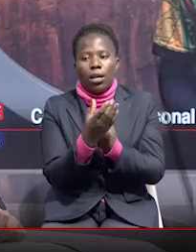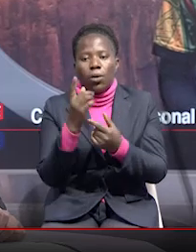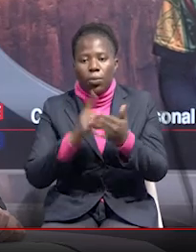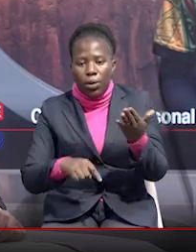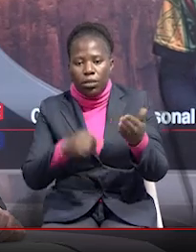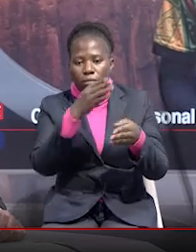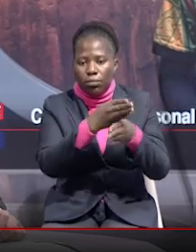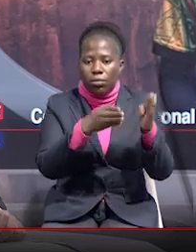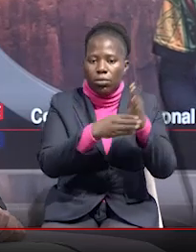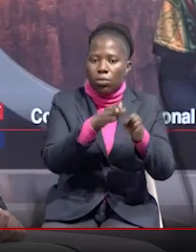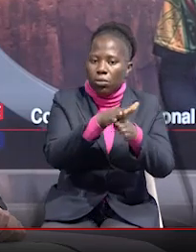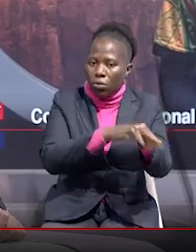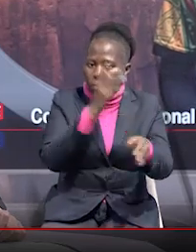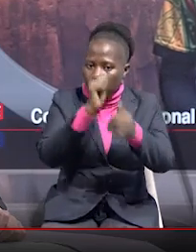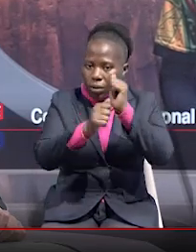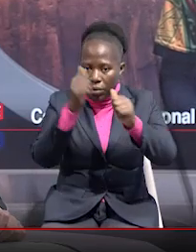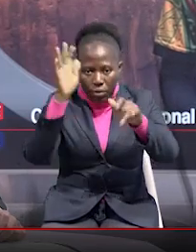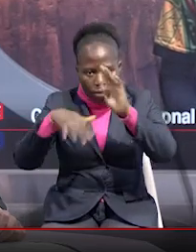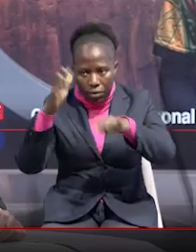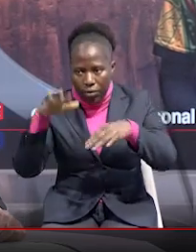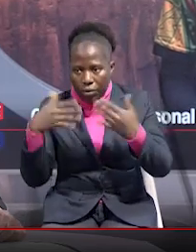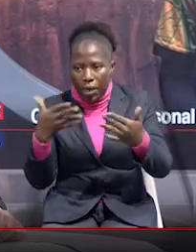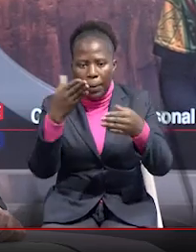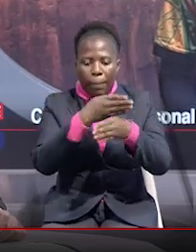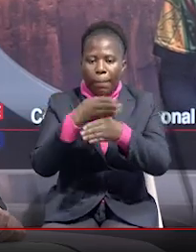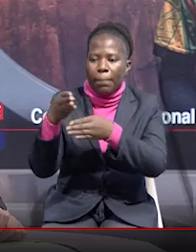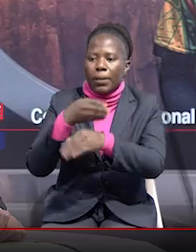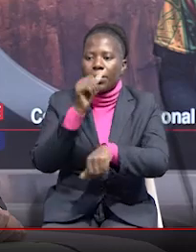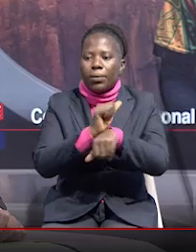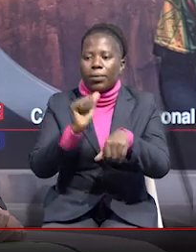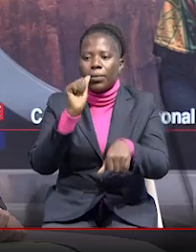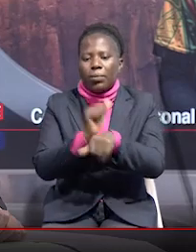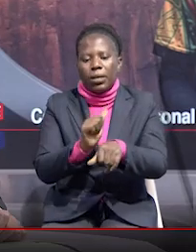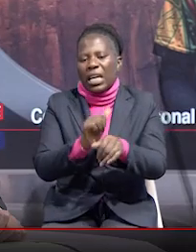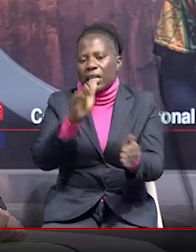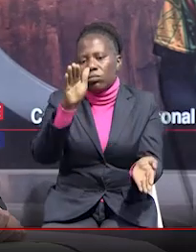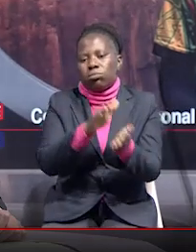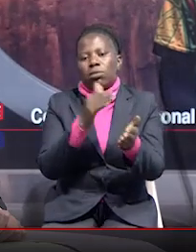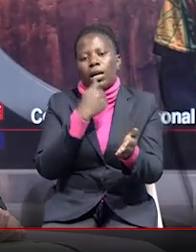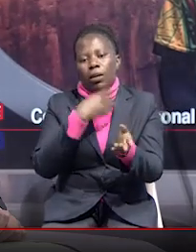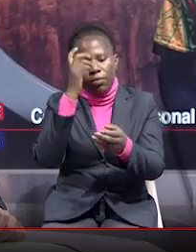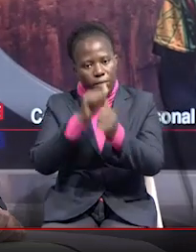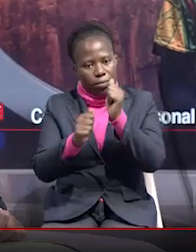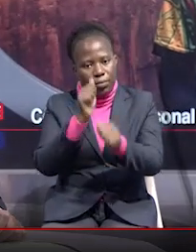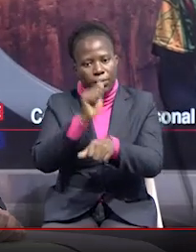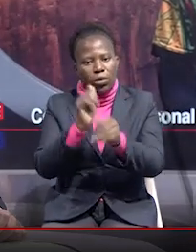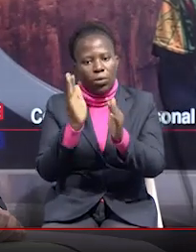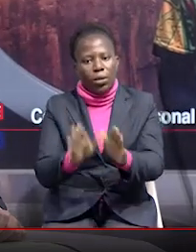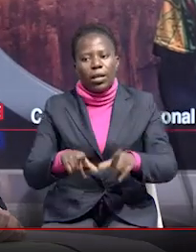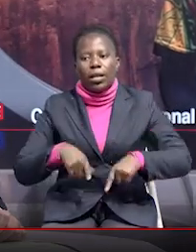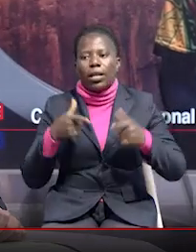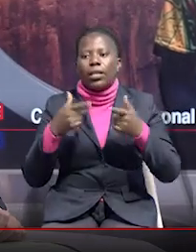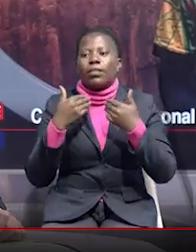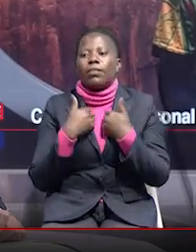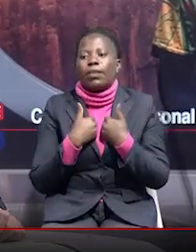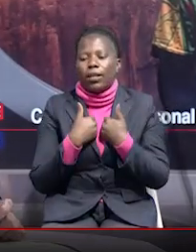construction slows due to rainfall, and many formal businesses operate below capacity as workers take industrial leave. The mismatch between